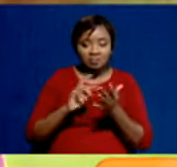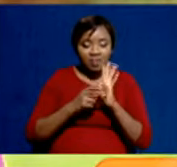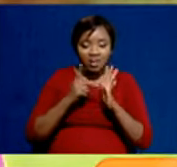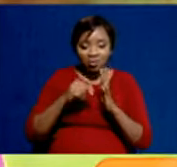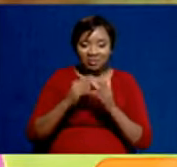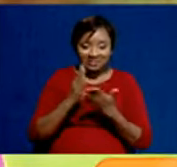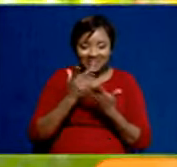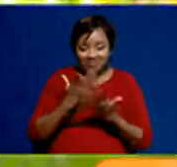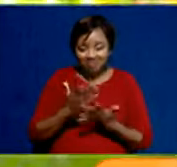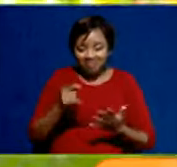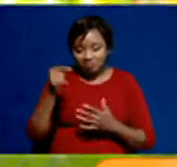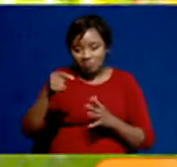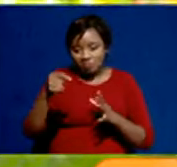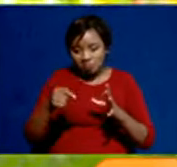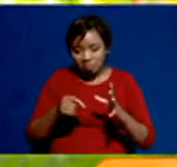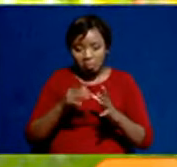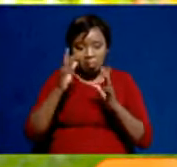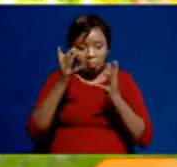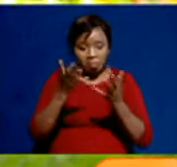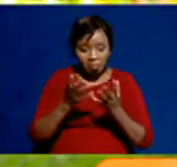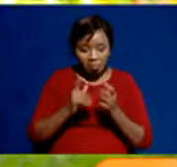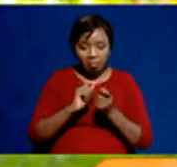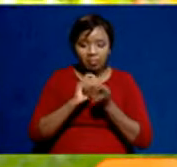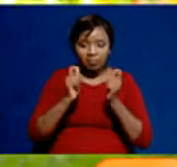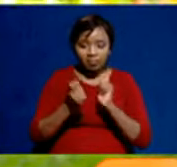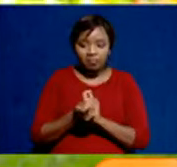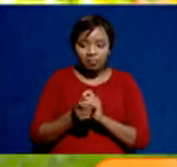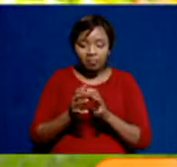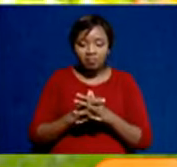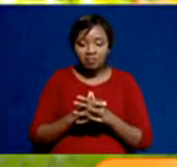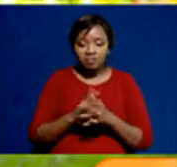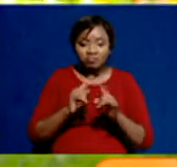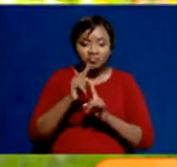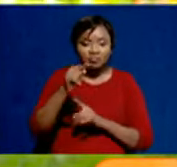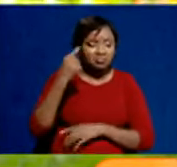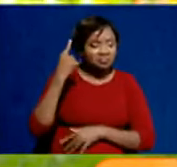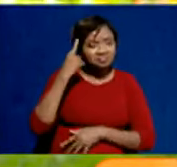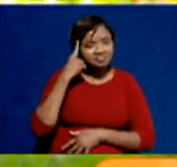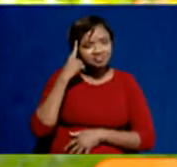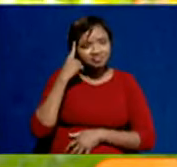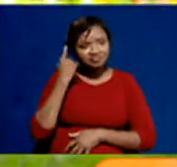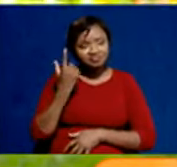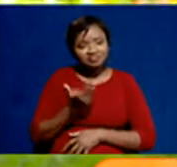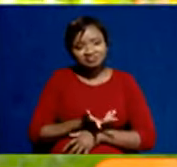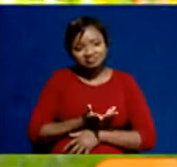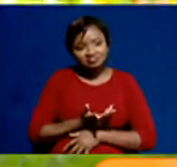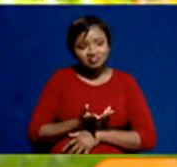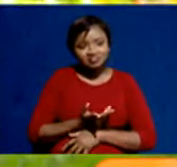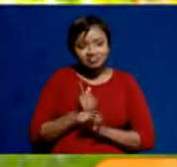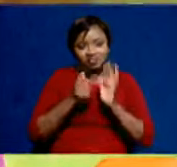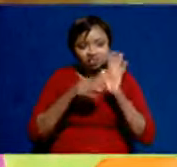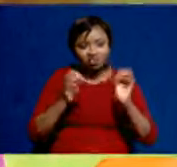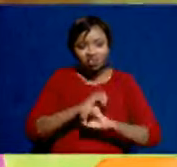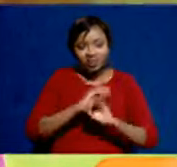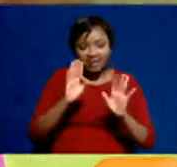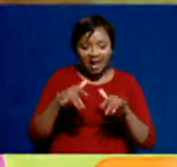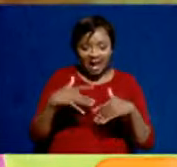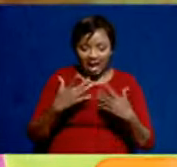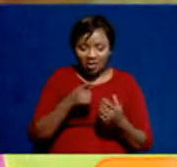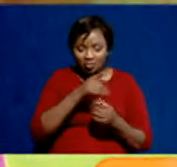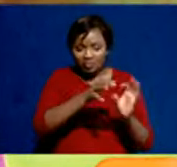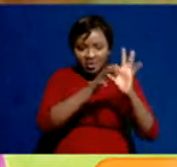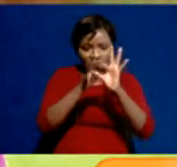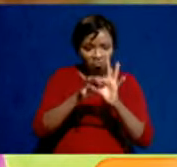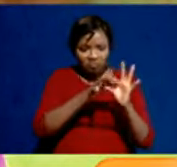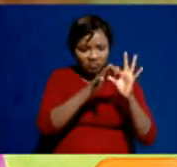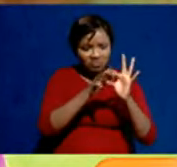may need to be attended to. Yeah. Don't you think that then speaks to the health of the coalition if